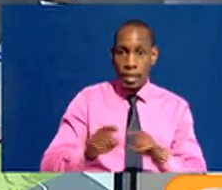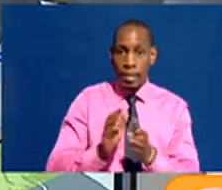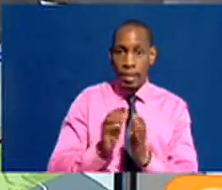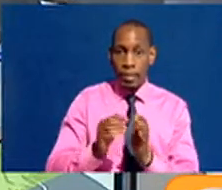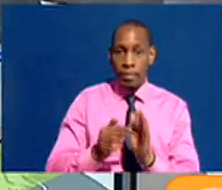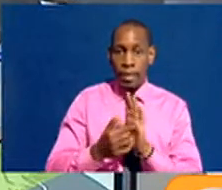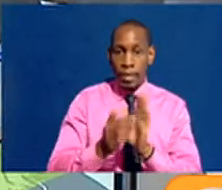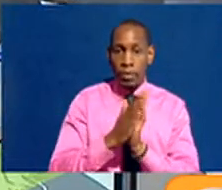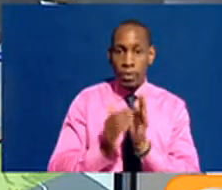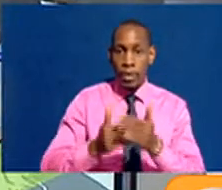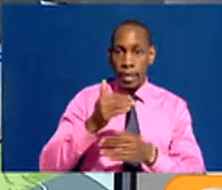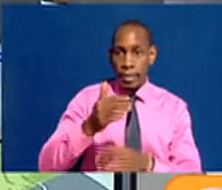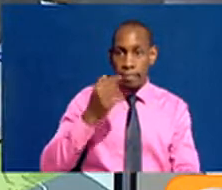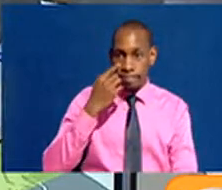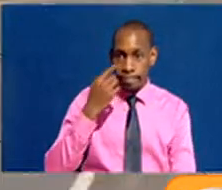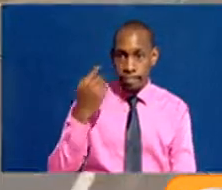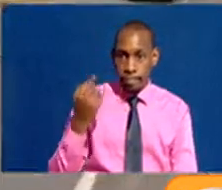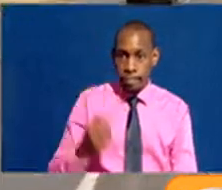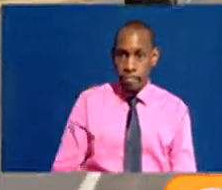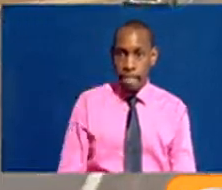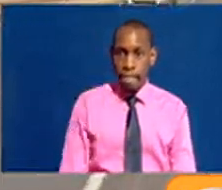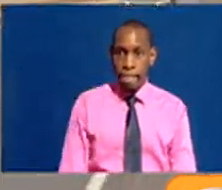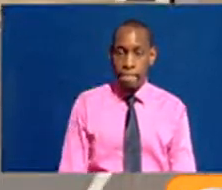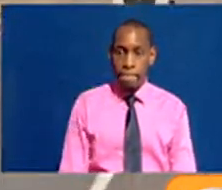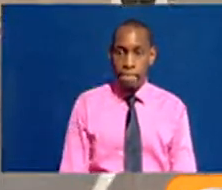filed this report.